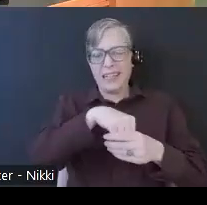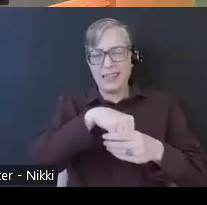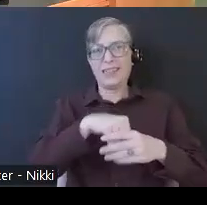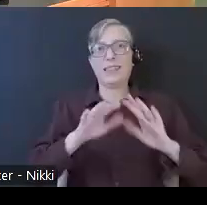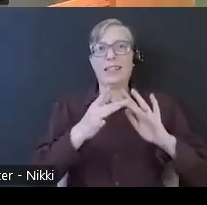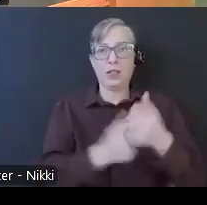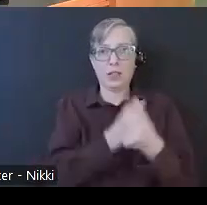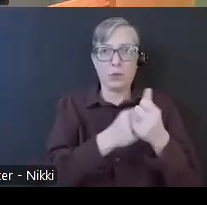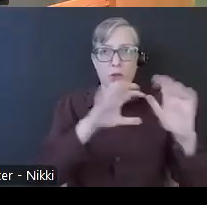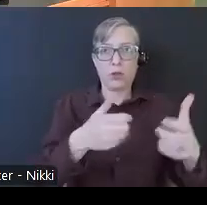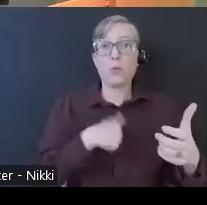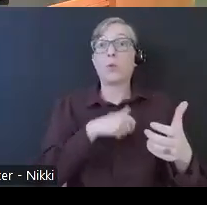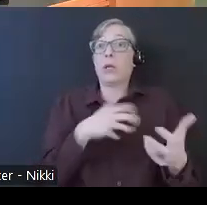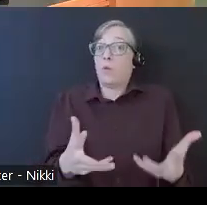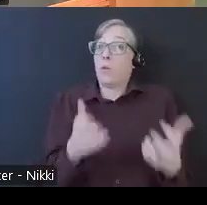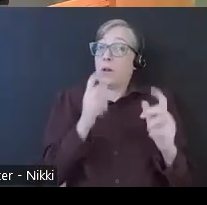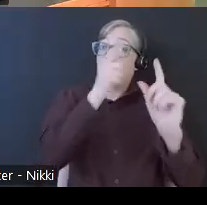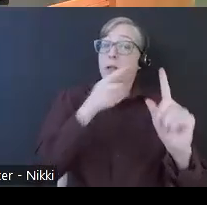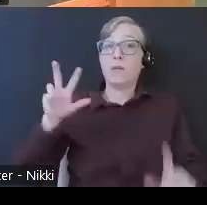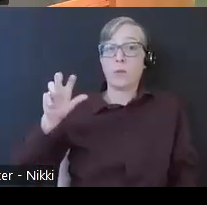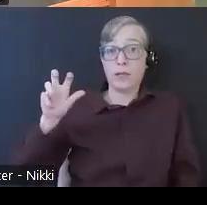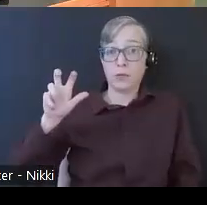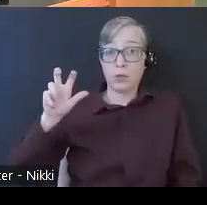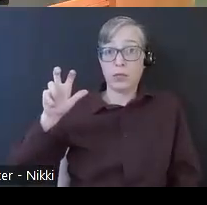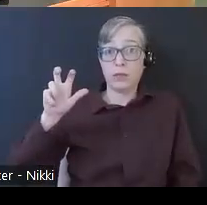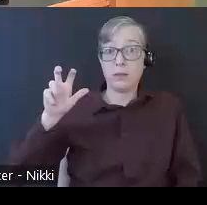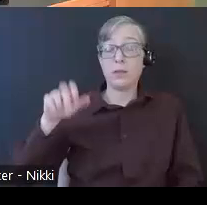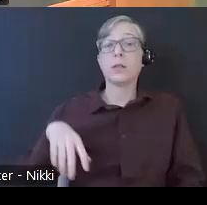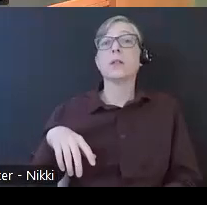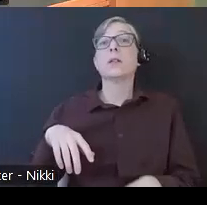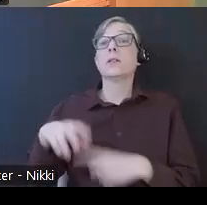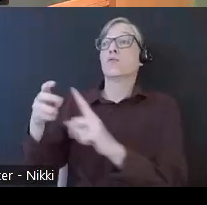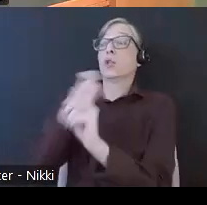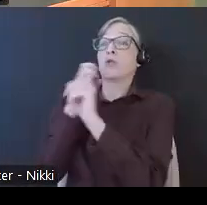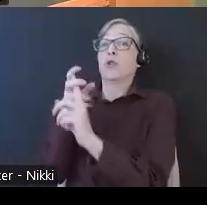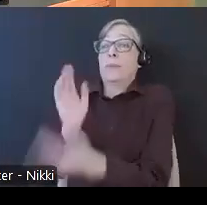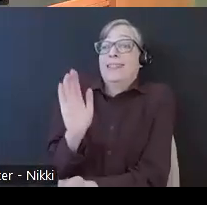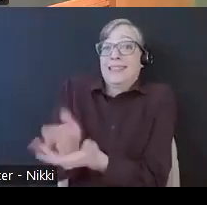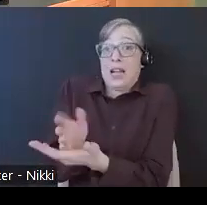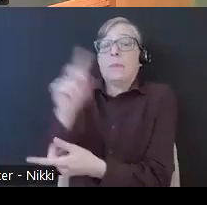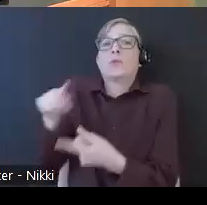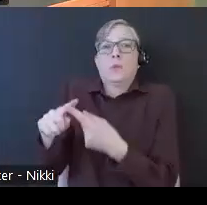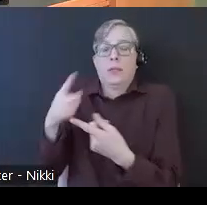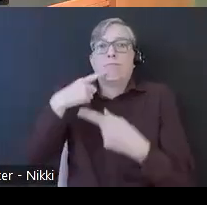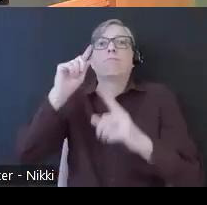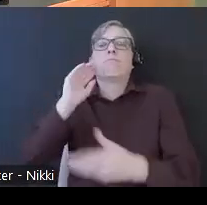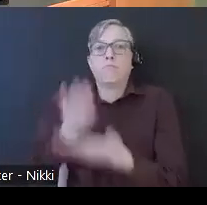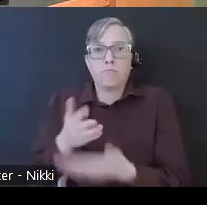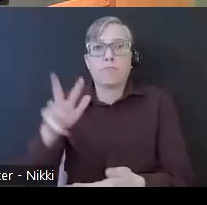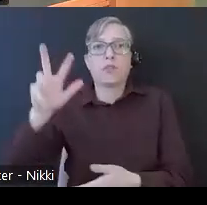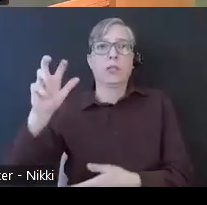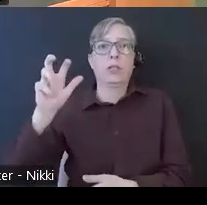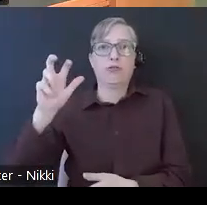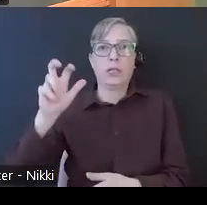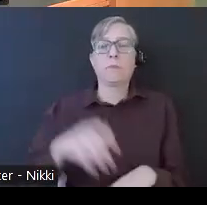group. So we ended with 300 people when we ended recruitment third quarter of 2014. So you can see the size of the community